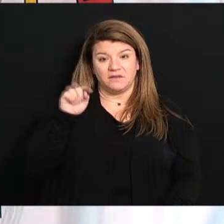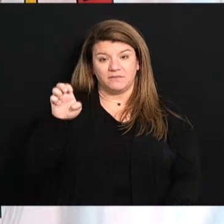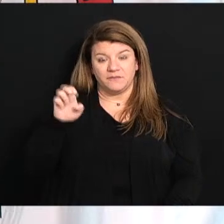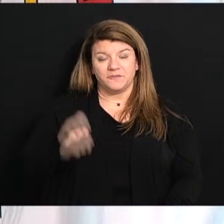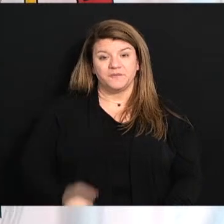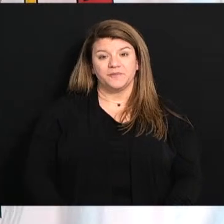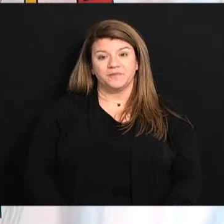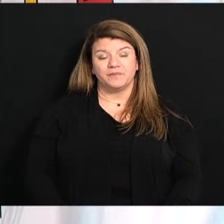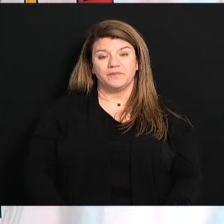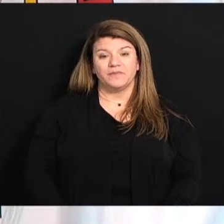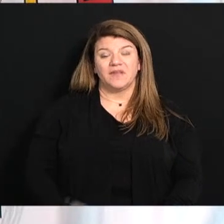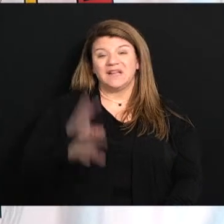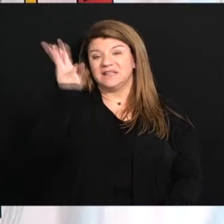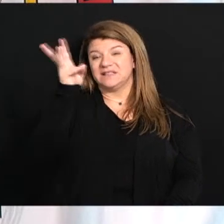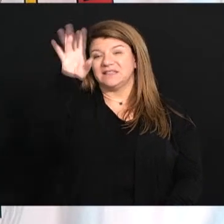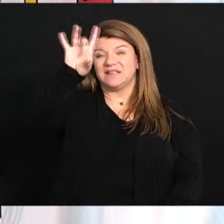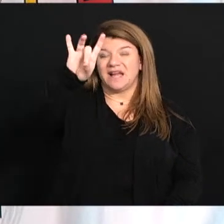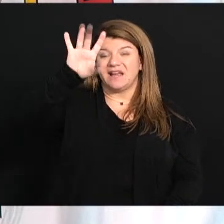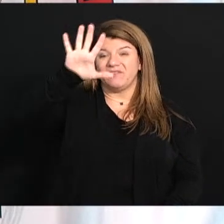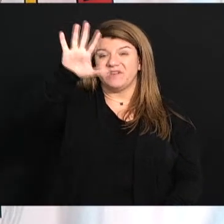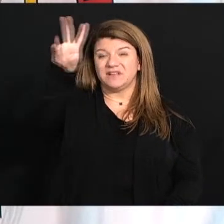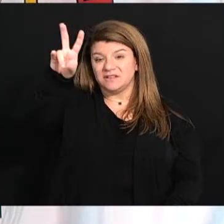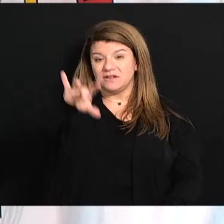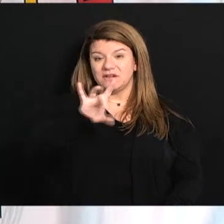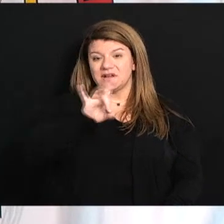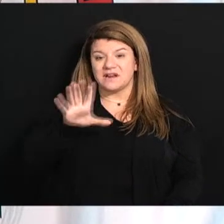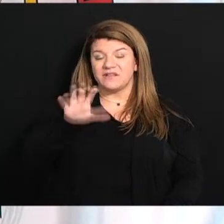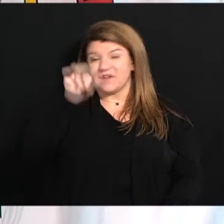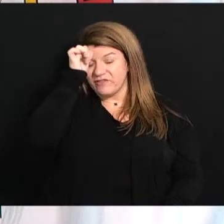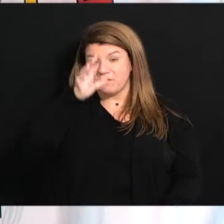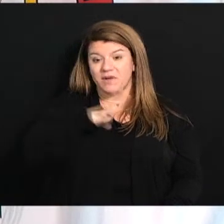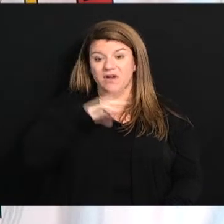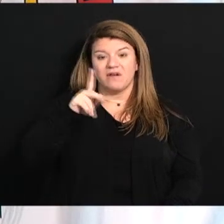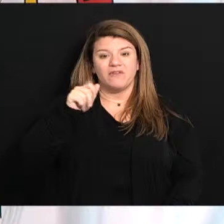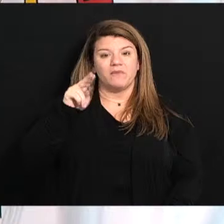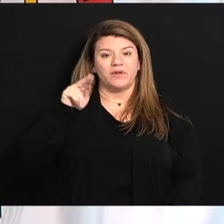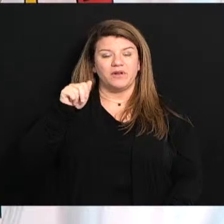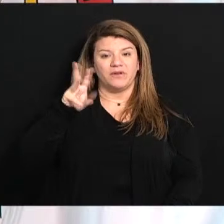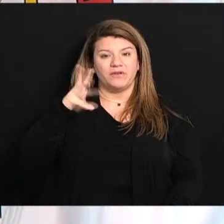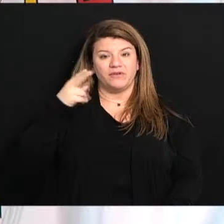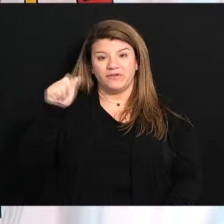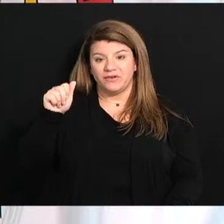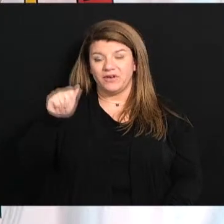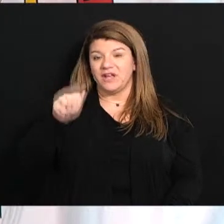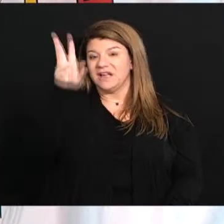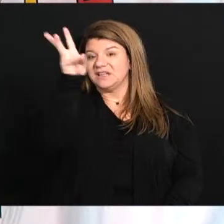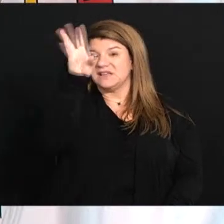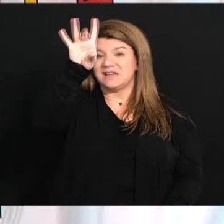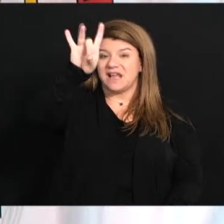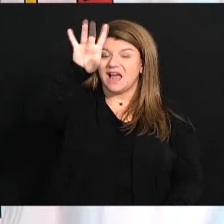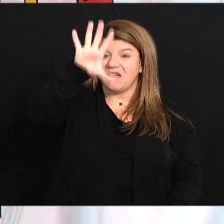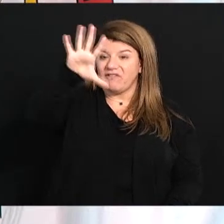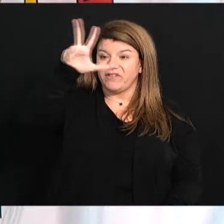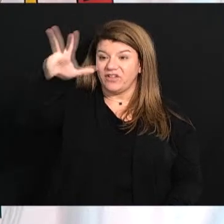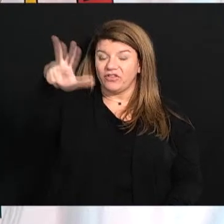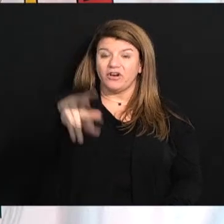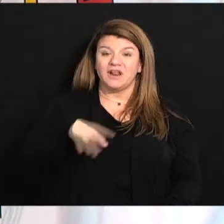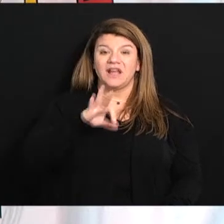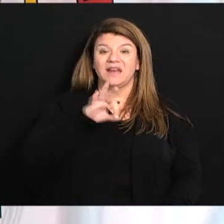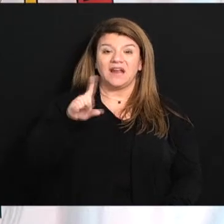The 6,852nd death is an 85-year-old male from Kanawha County. The 6,853rd death